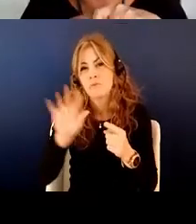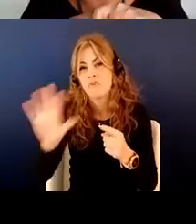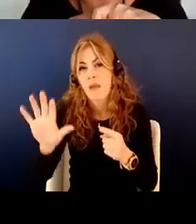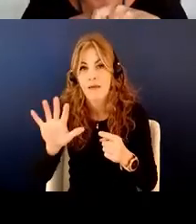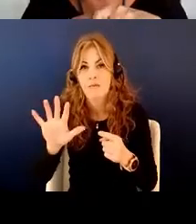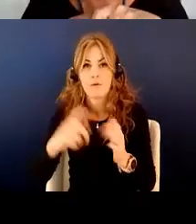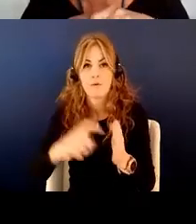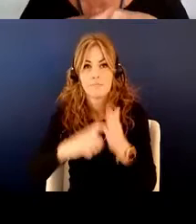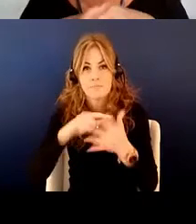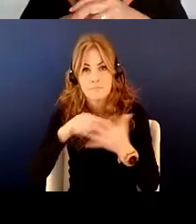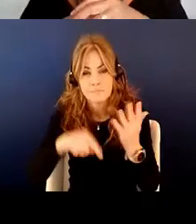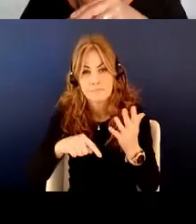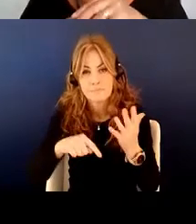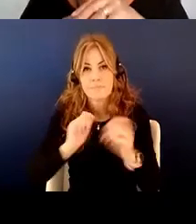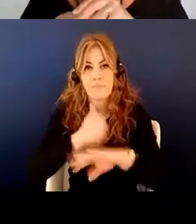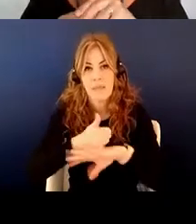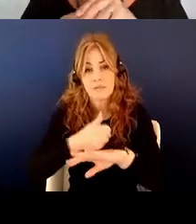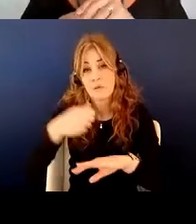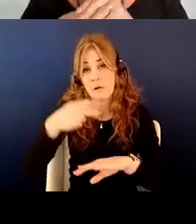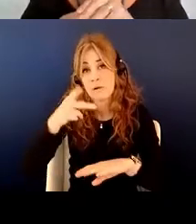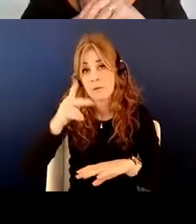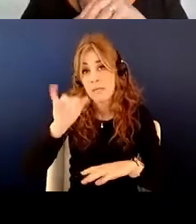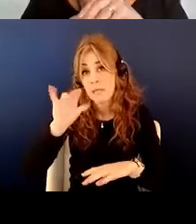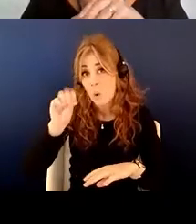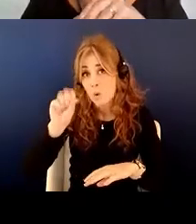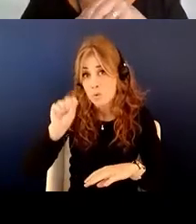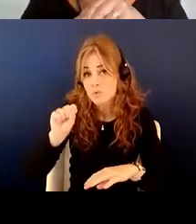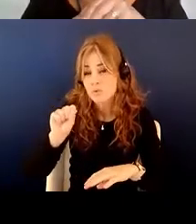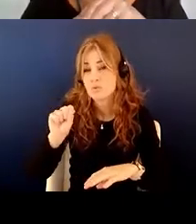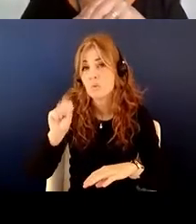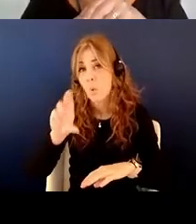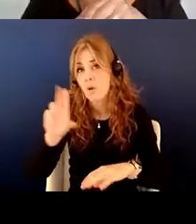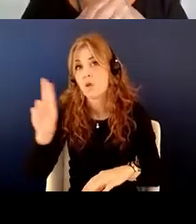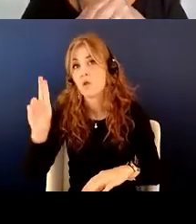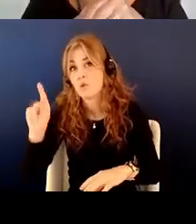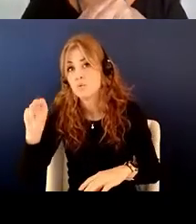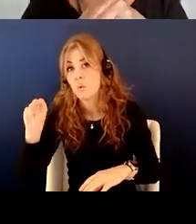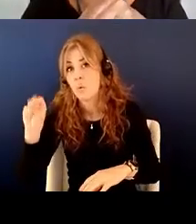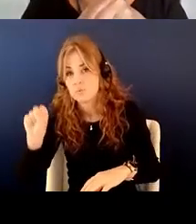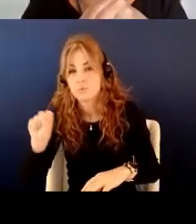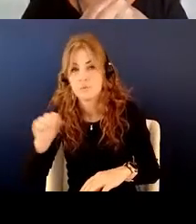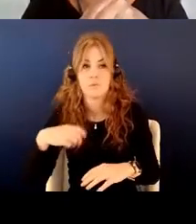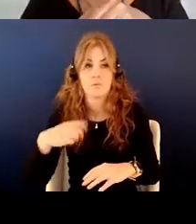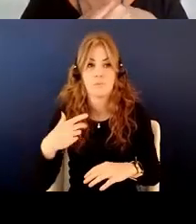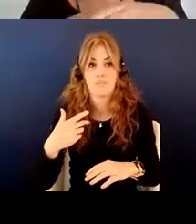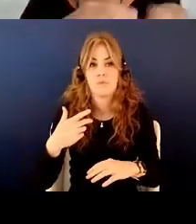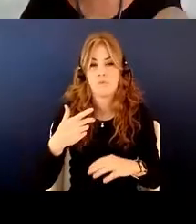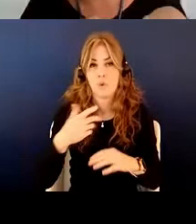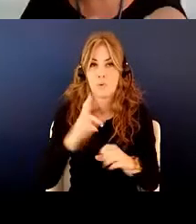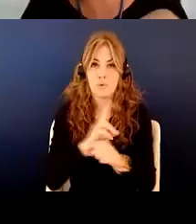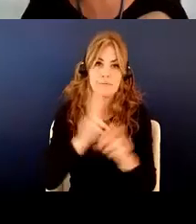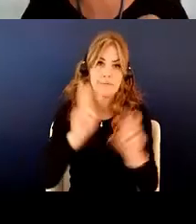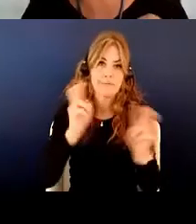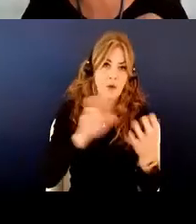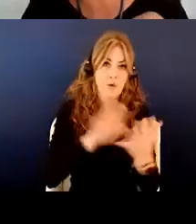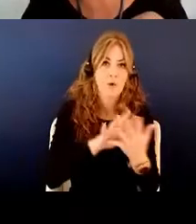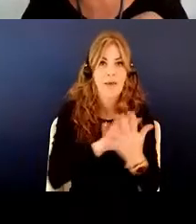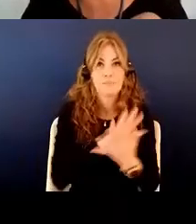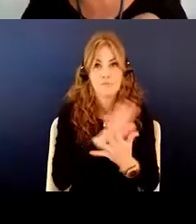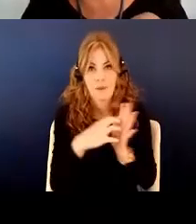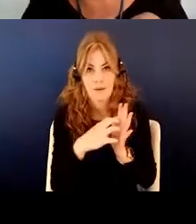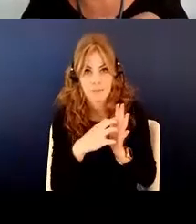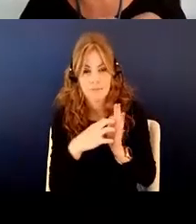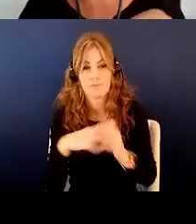your UTOS. And then you just make decisions based on the titles and the abstracts. And in the stage, we also